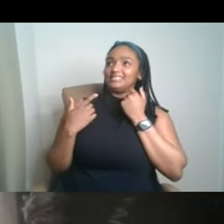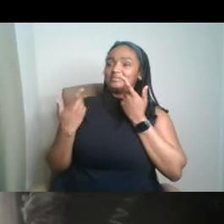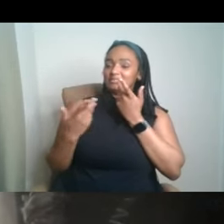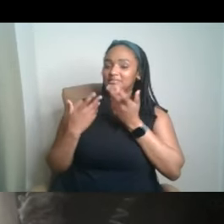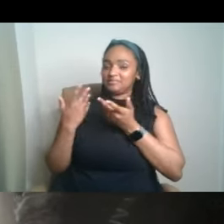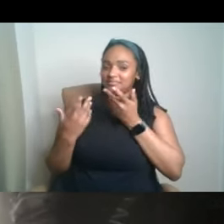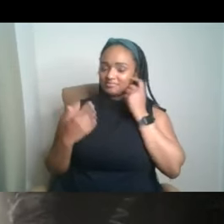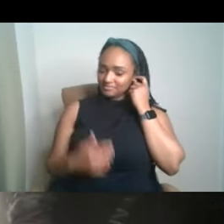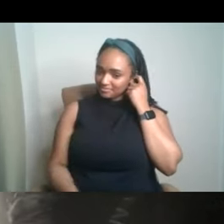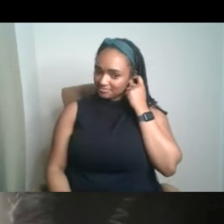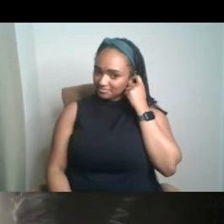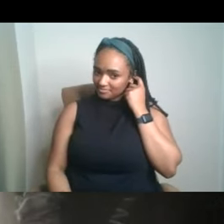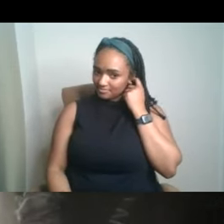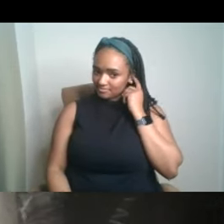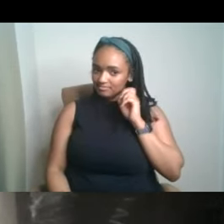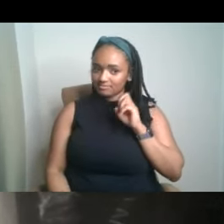Hello?